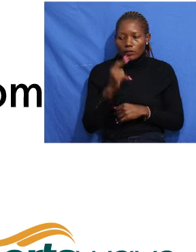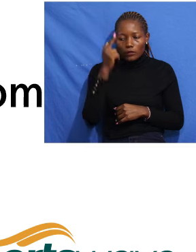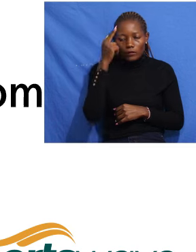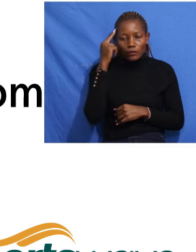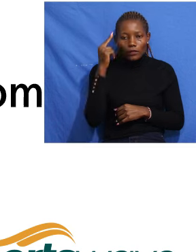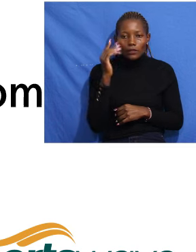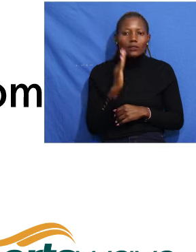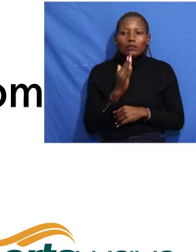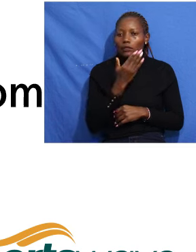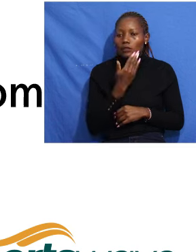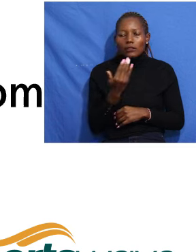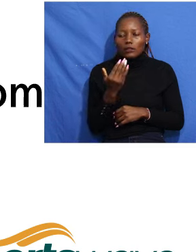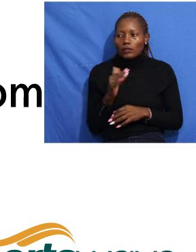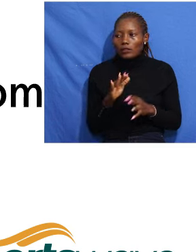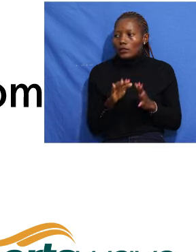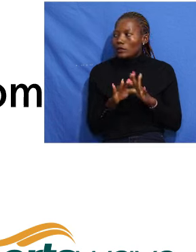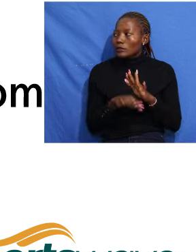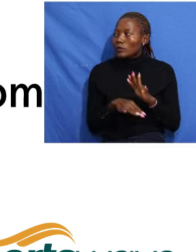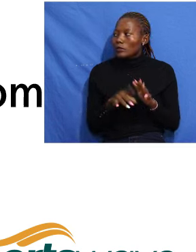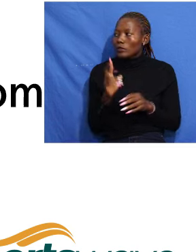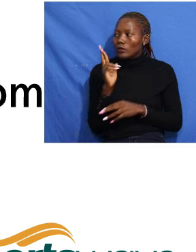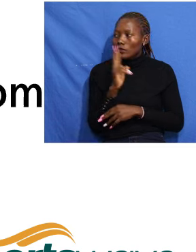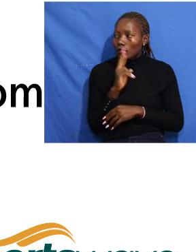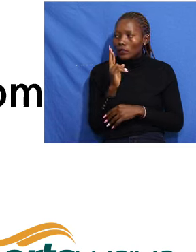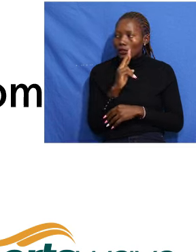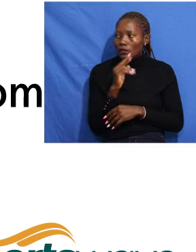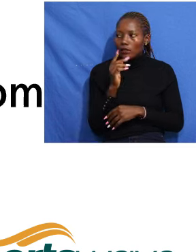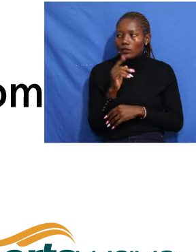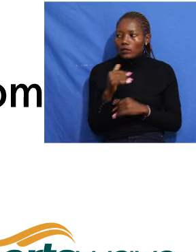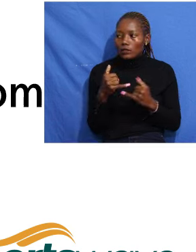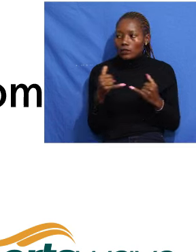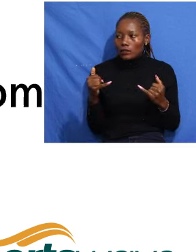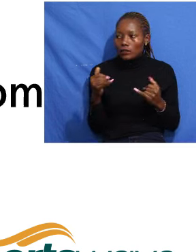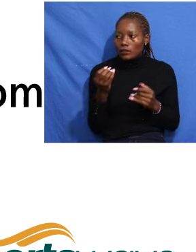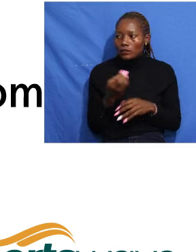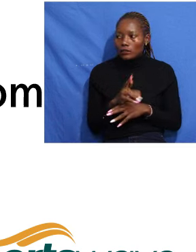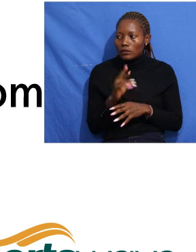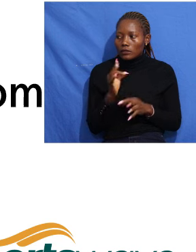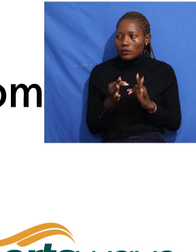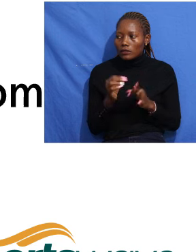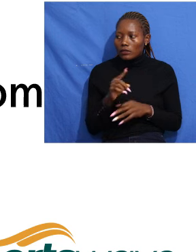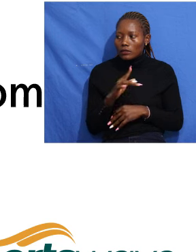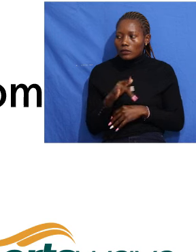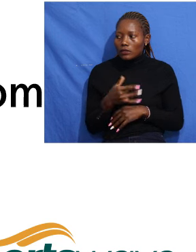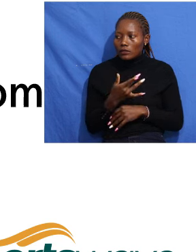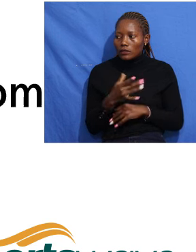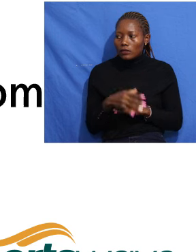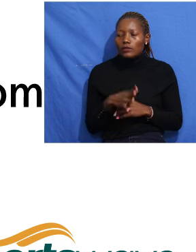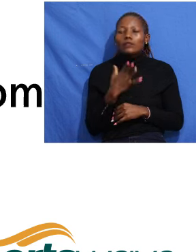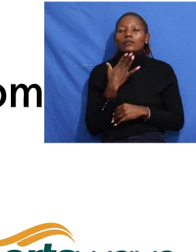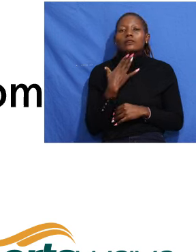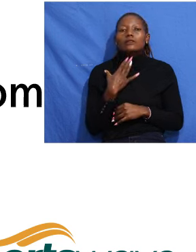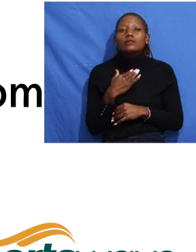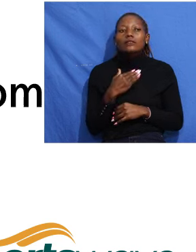below the red line of the left picture of this, or if you feel thirsty, that's alert